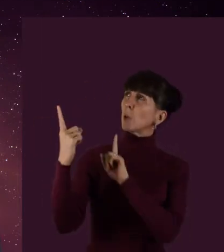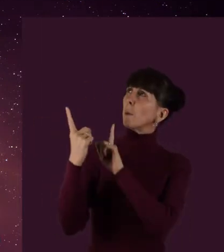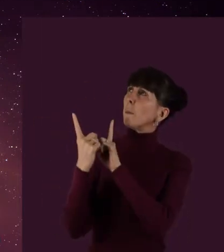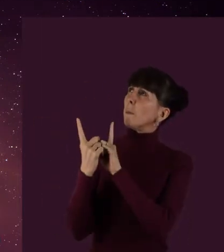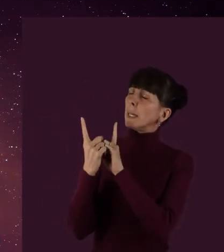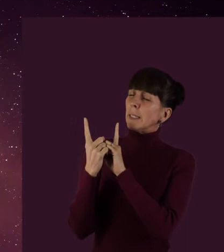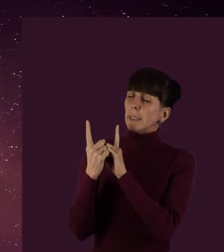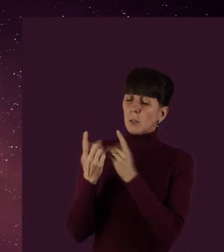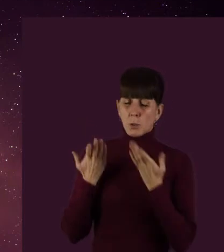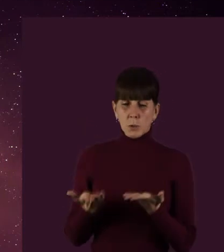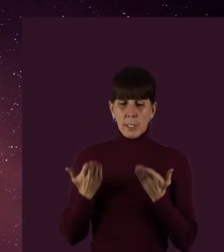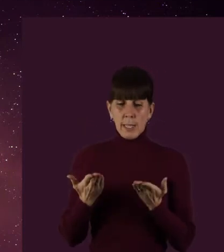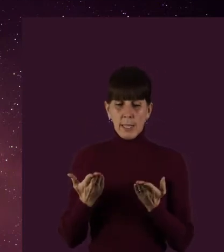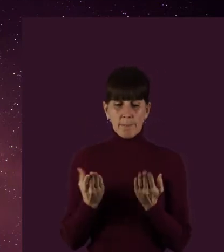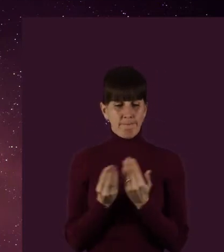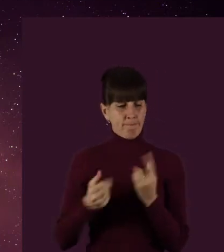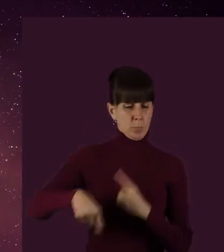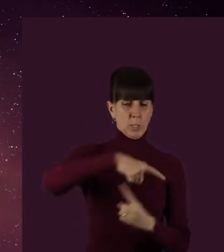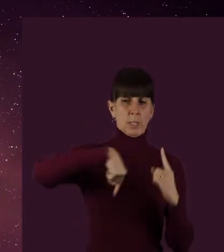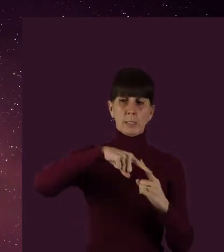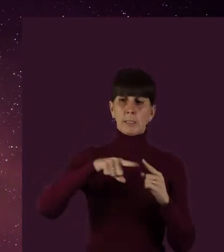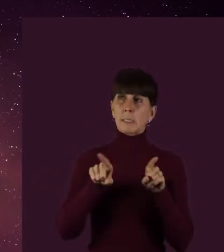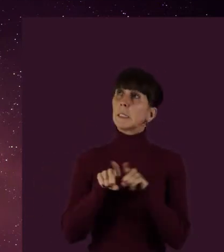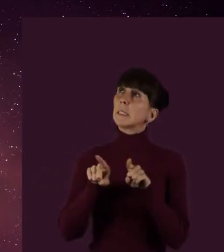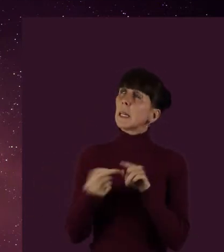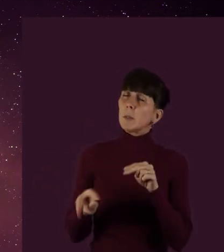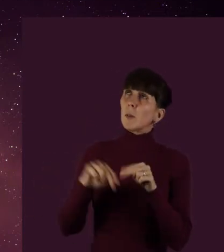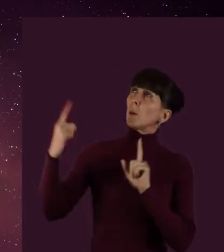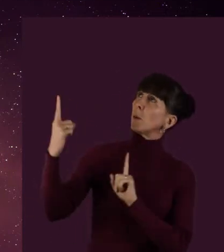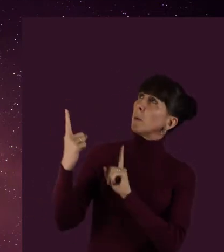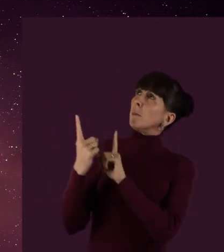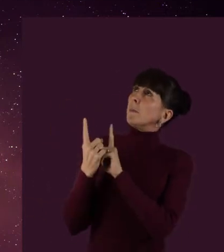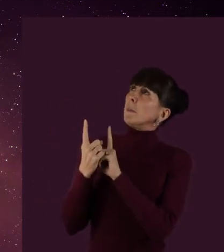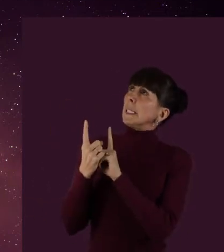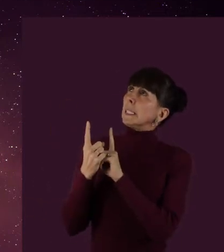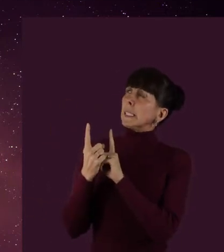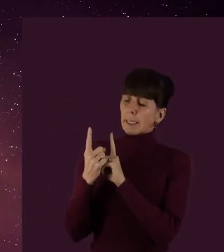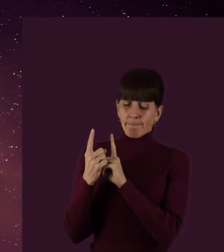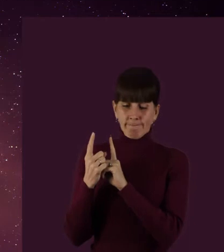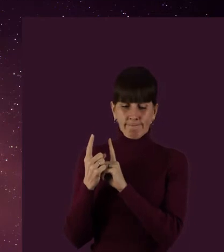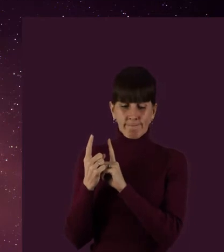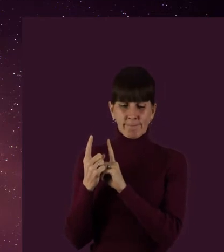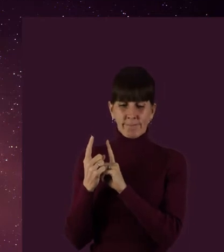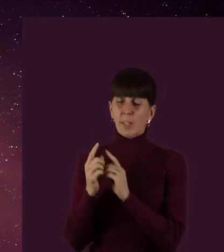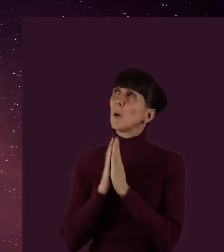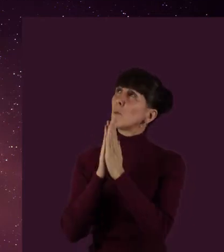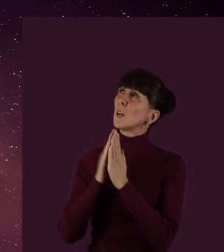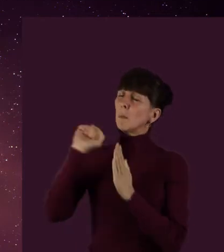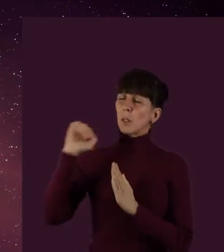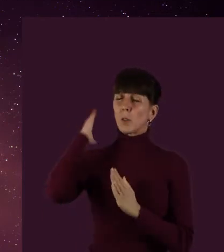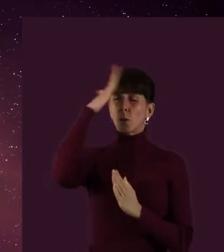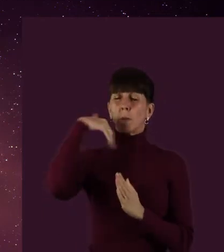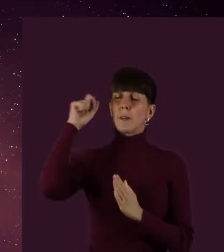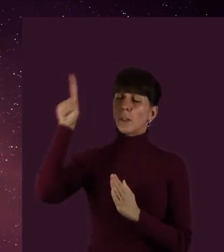today just as much in this service as if we were meeting together in person. Father, I pray by your Spirit that